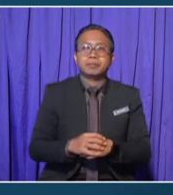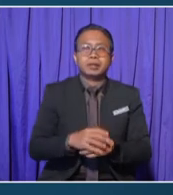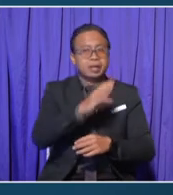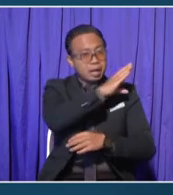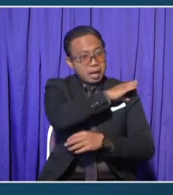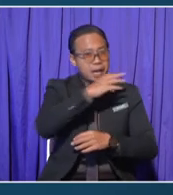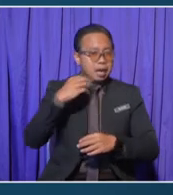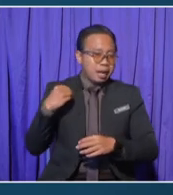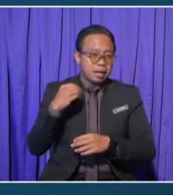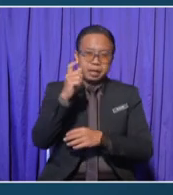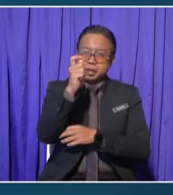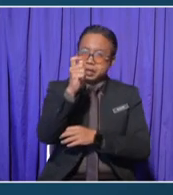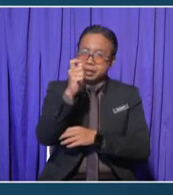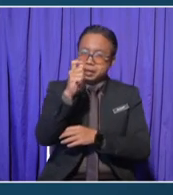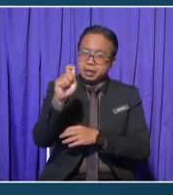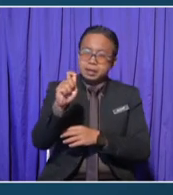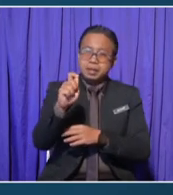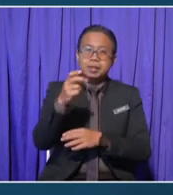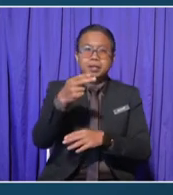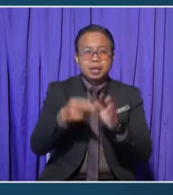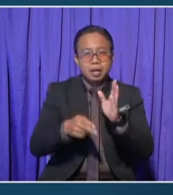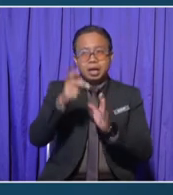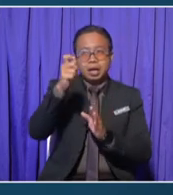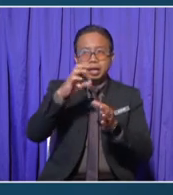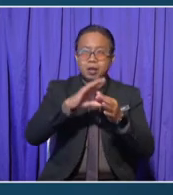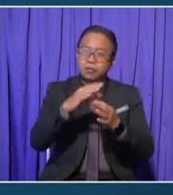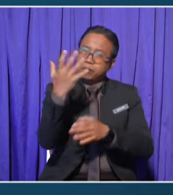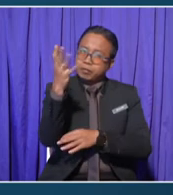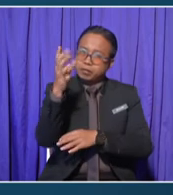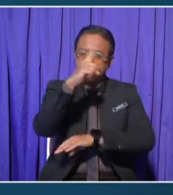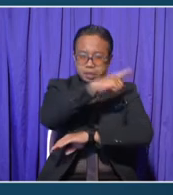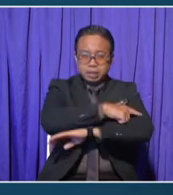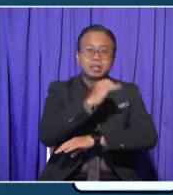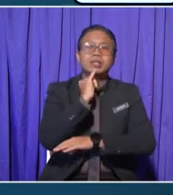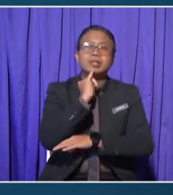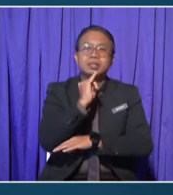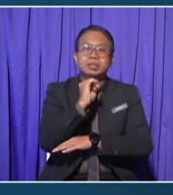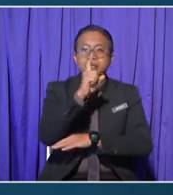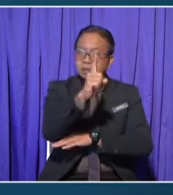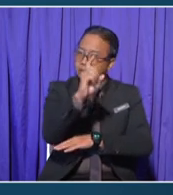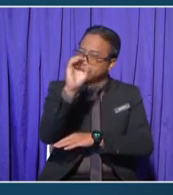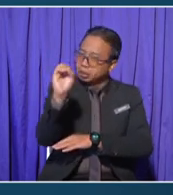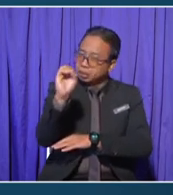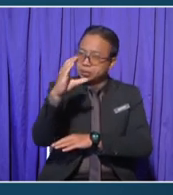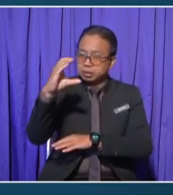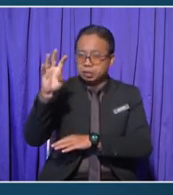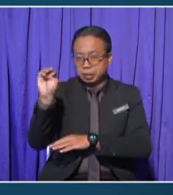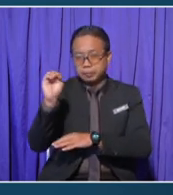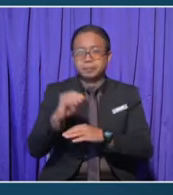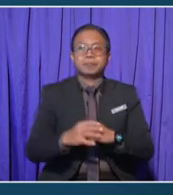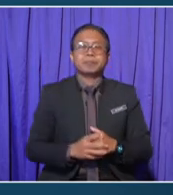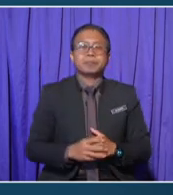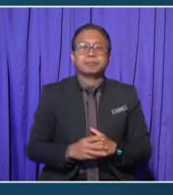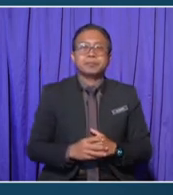And the height of the growing plant in day 15 is 10 cm.